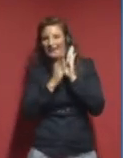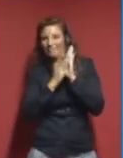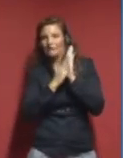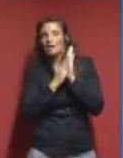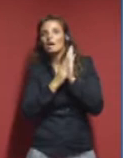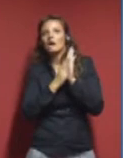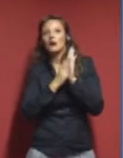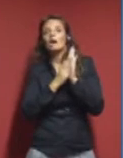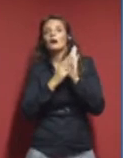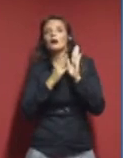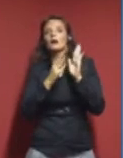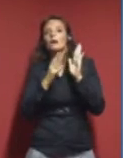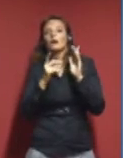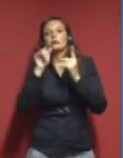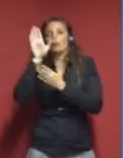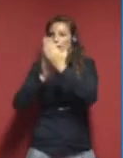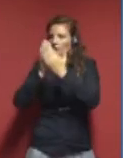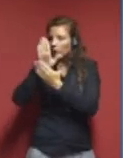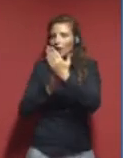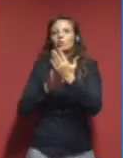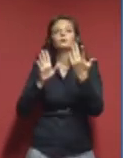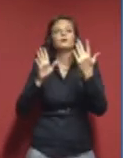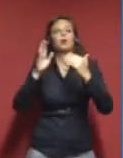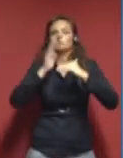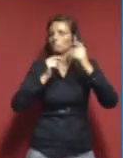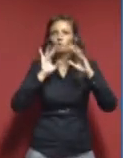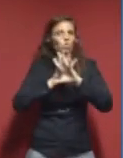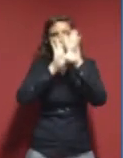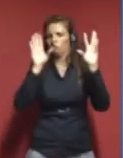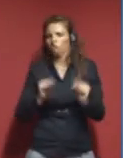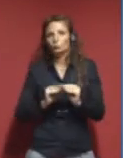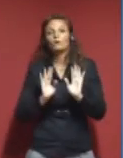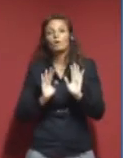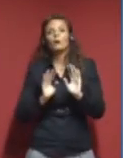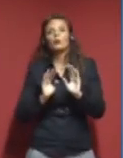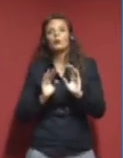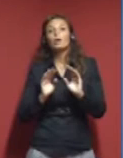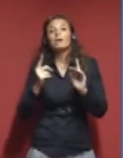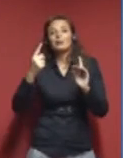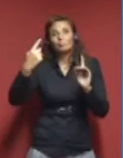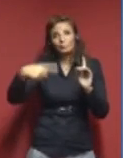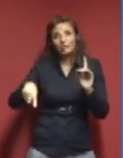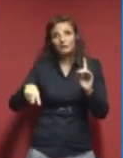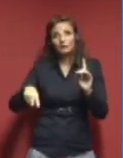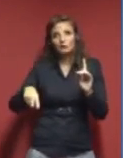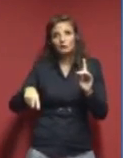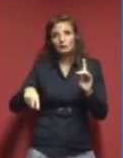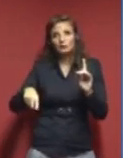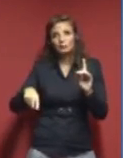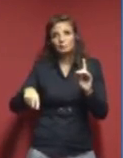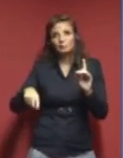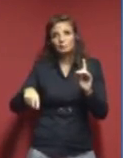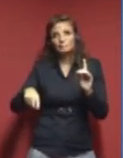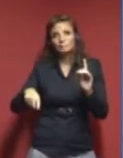the interface, which gives us like a lot of ways to like really tweak it and take in recommendations from